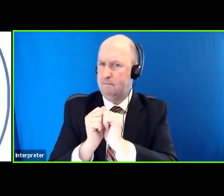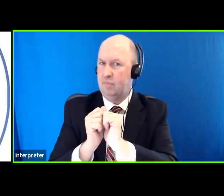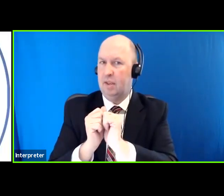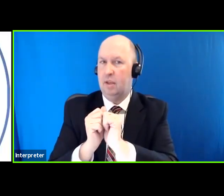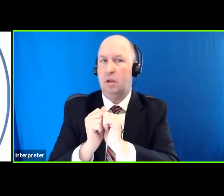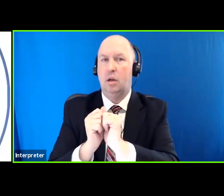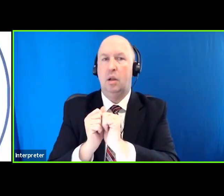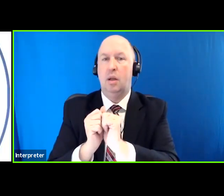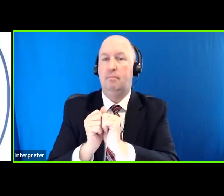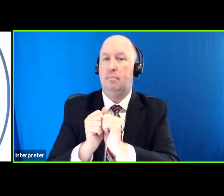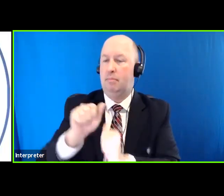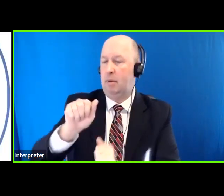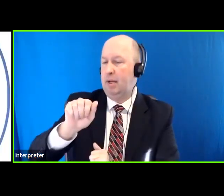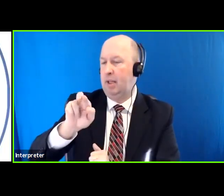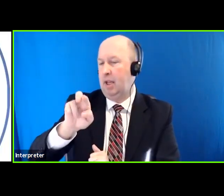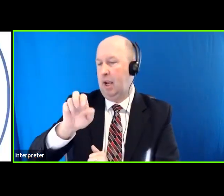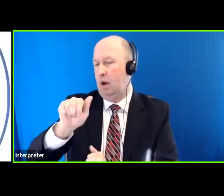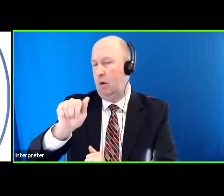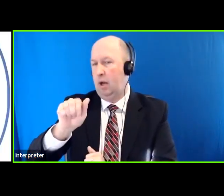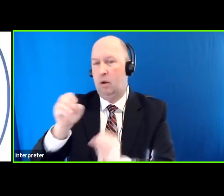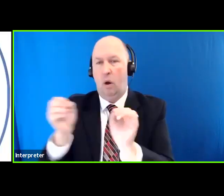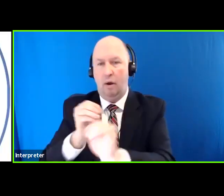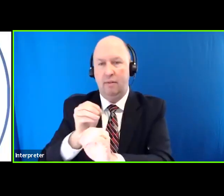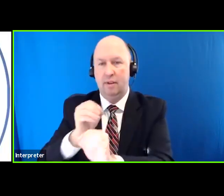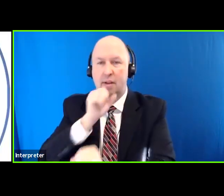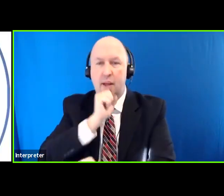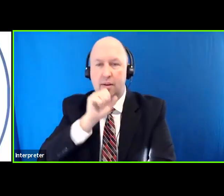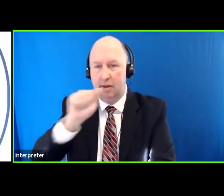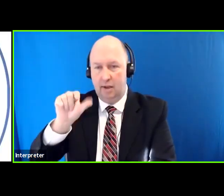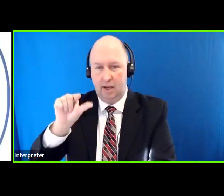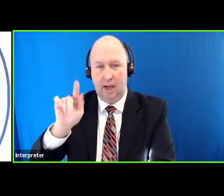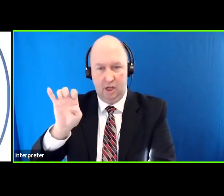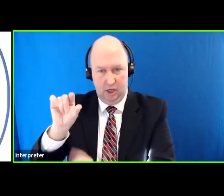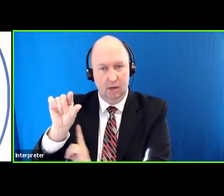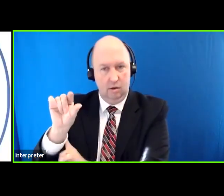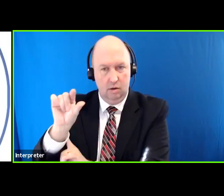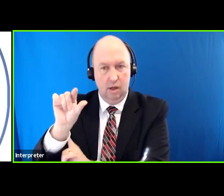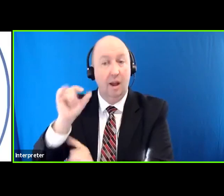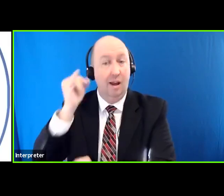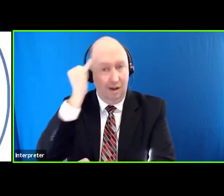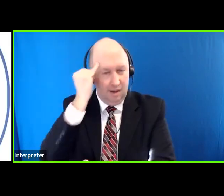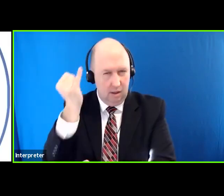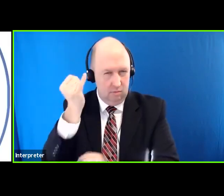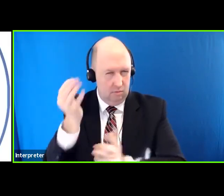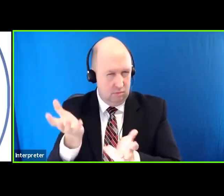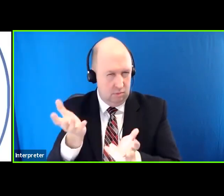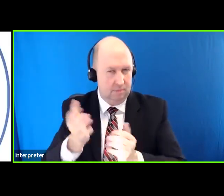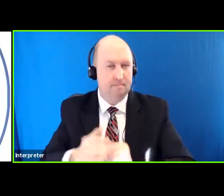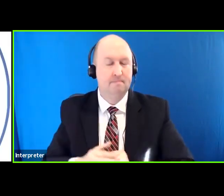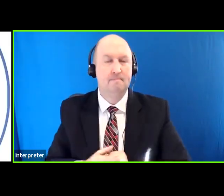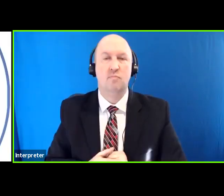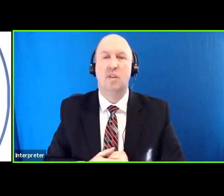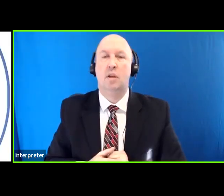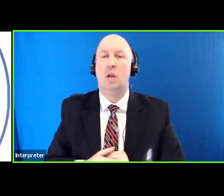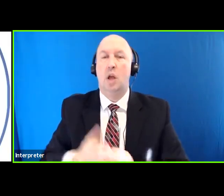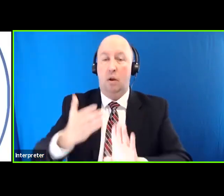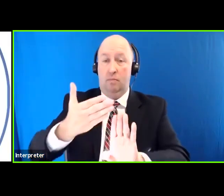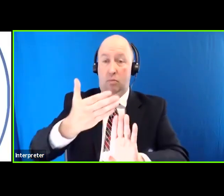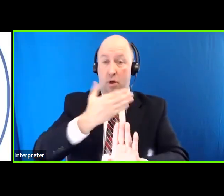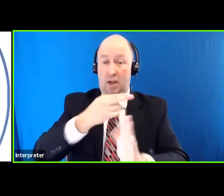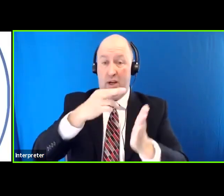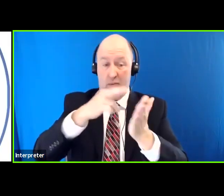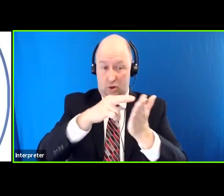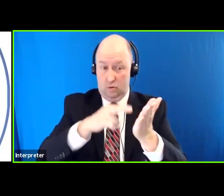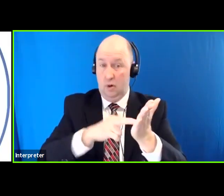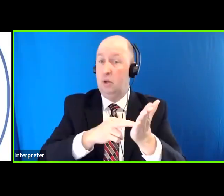possibly area office on aging. The idea here is to do the pre-registration as well